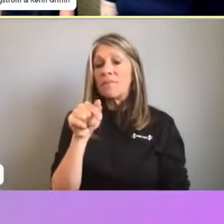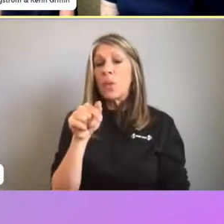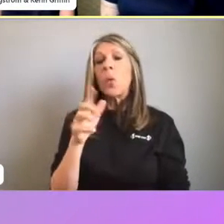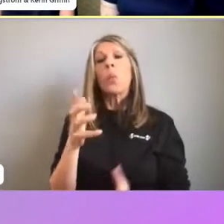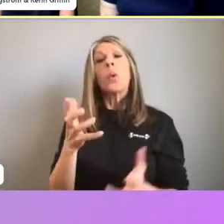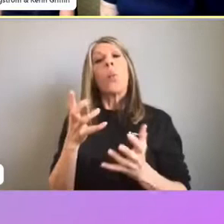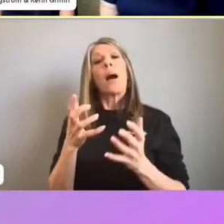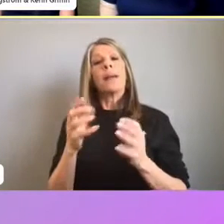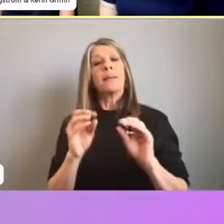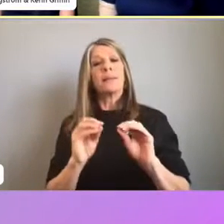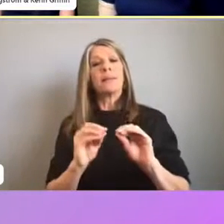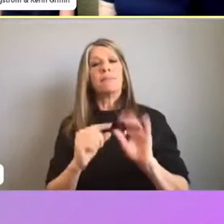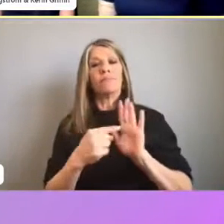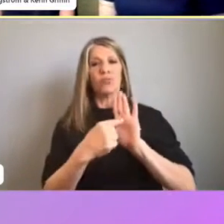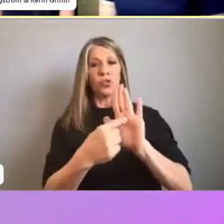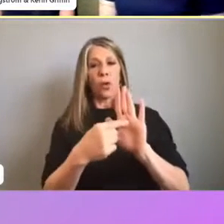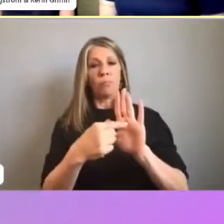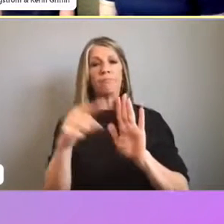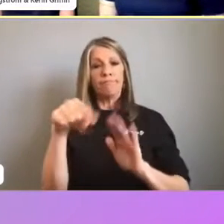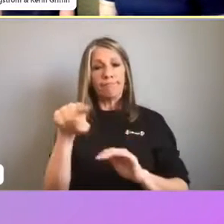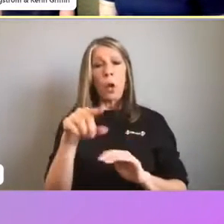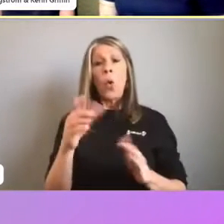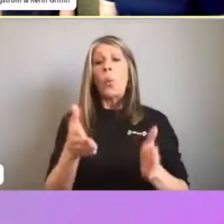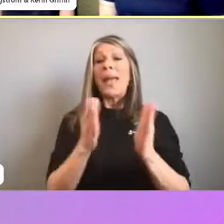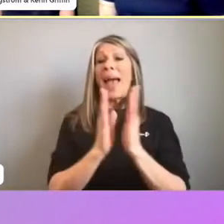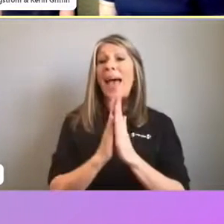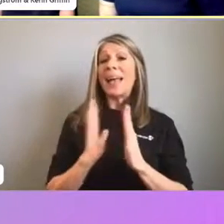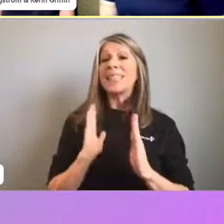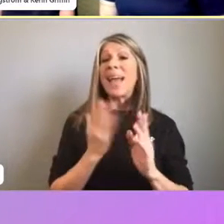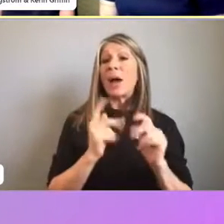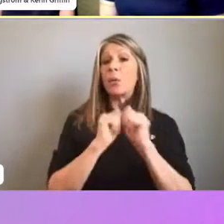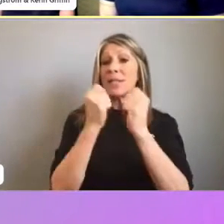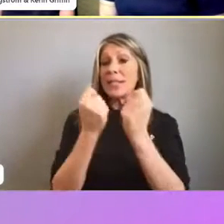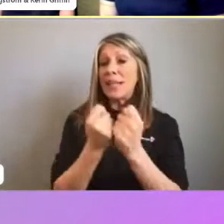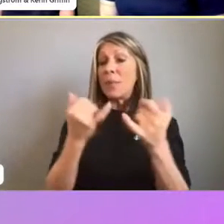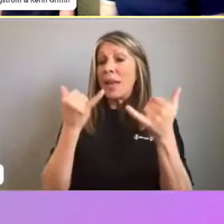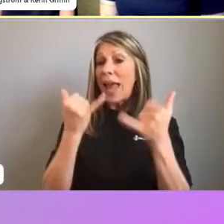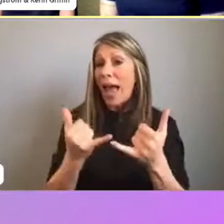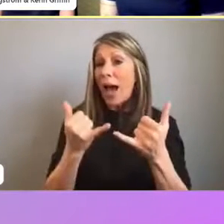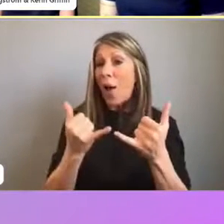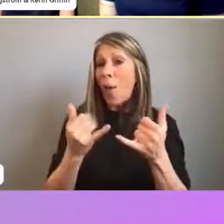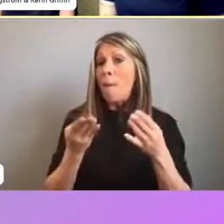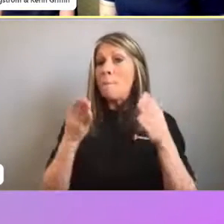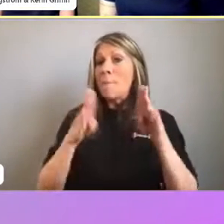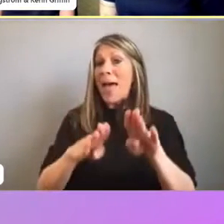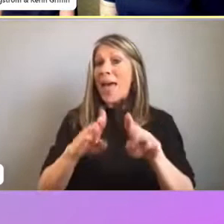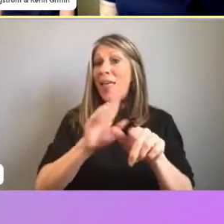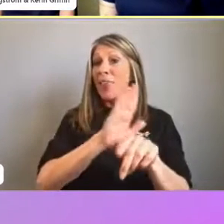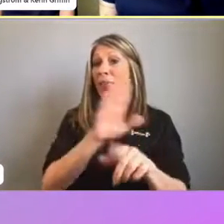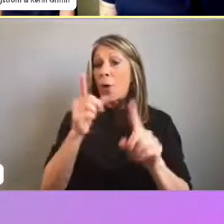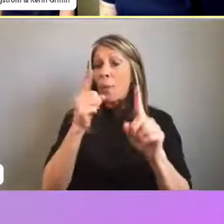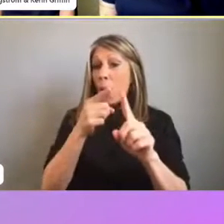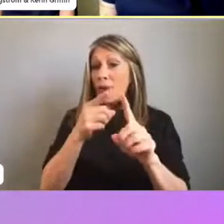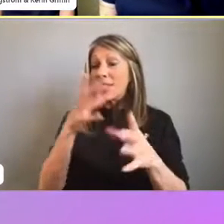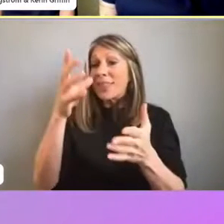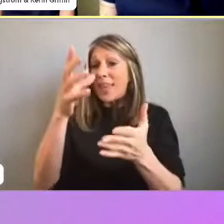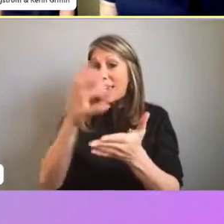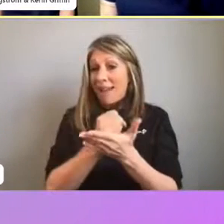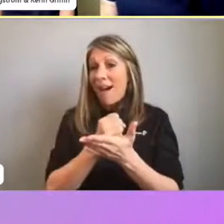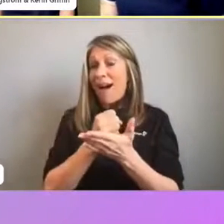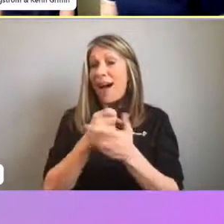to bring this to light. We asked our teams to now wager their points that they had earned throughout the